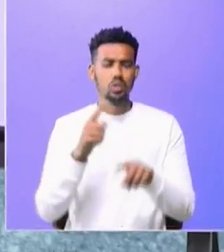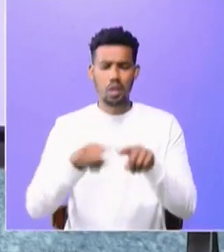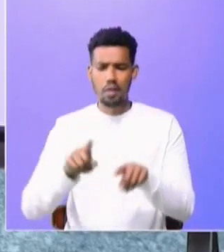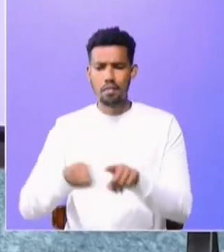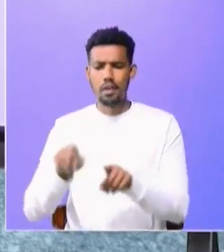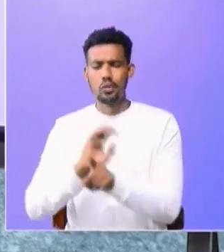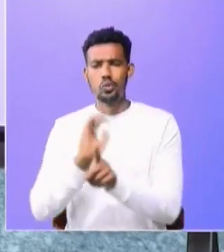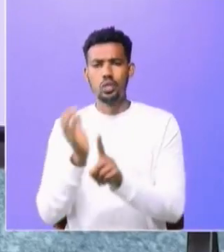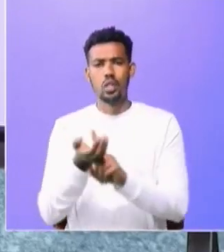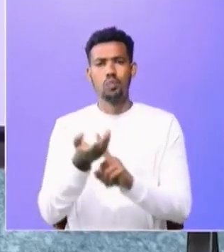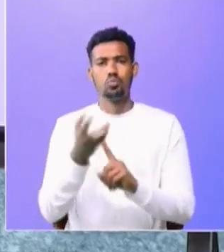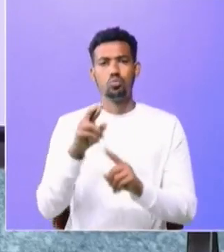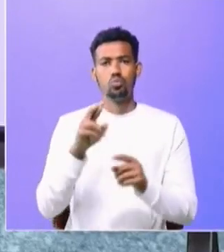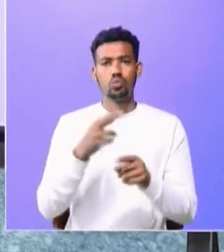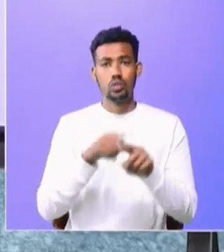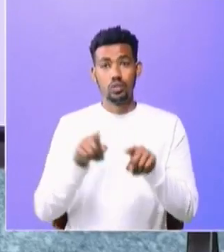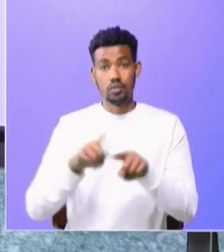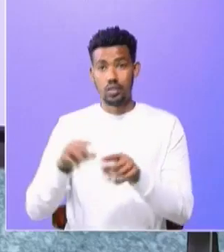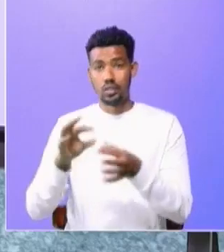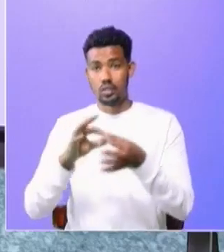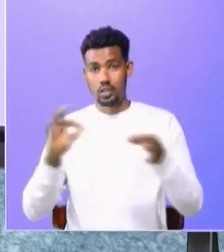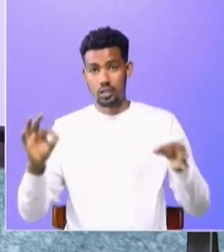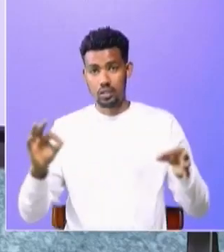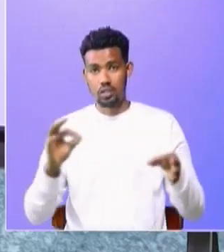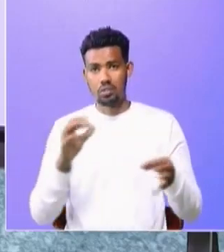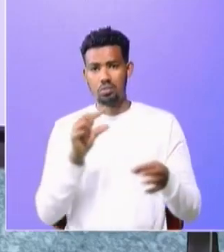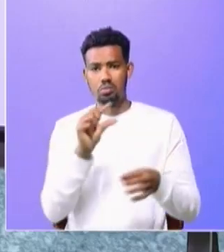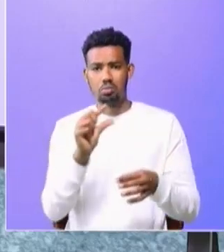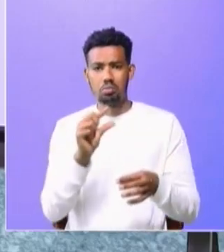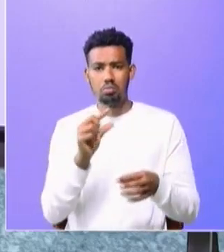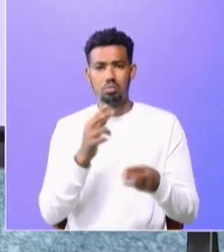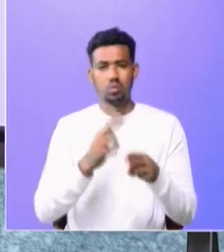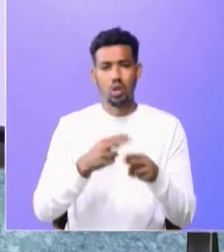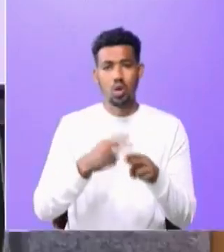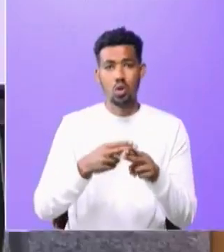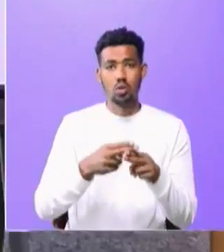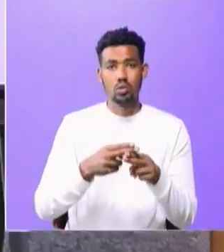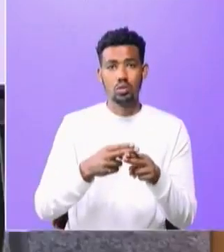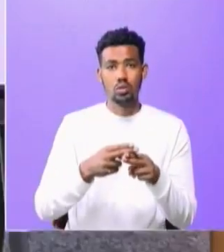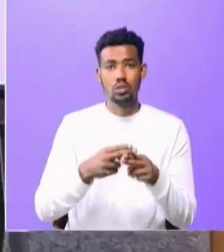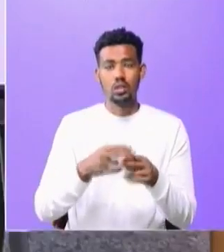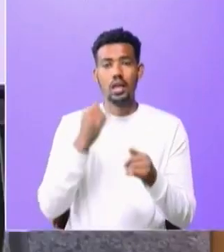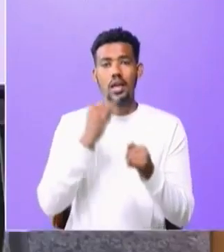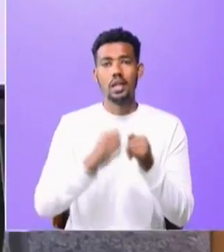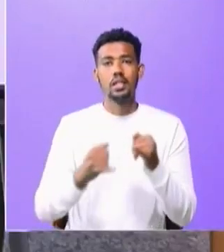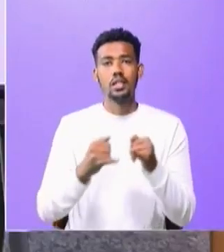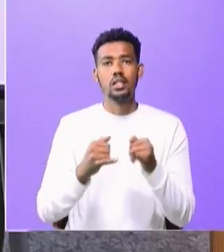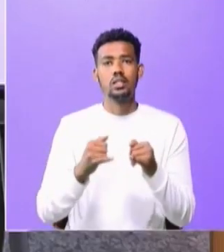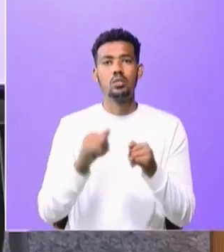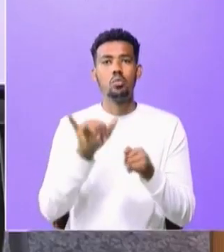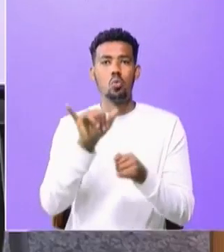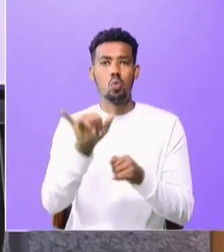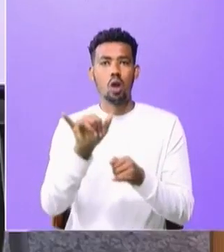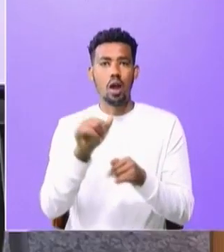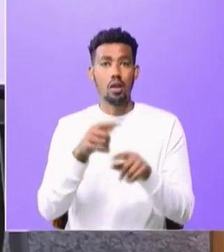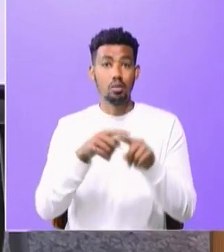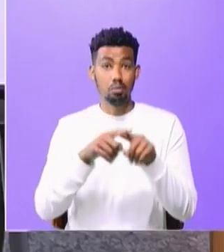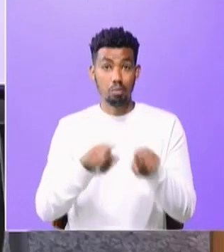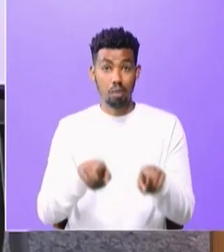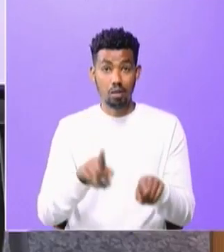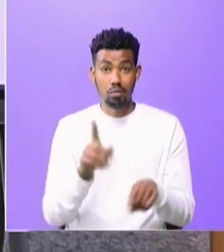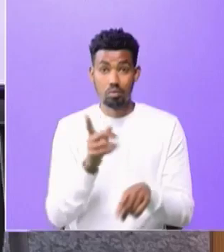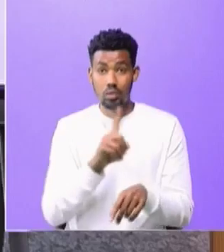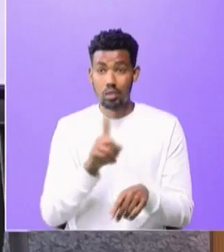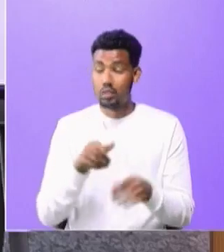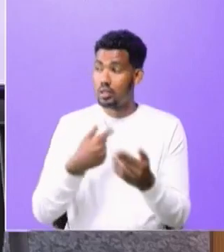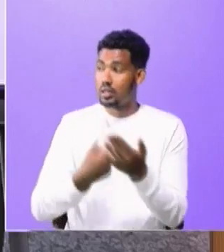different sentences. For example, some nouns, as I mentioned before, some nouns ending with Y, but also